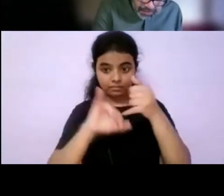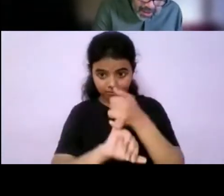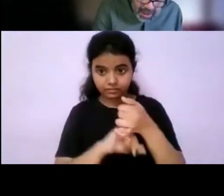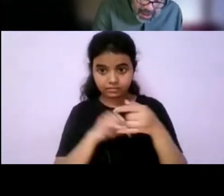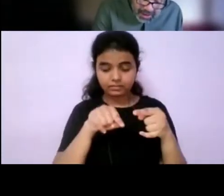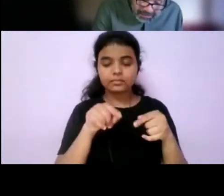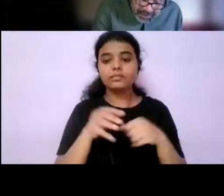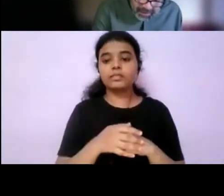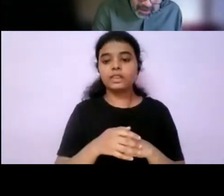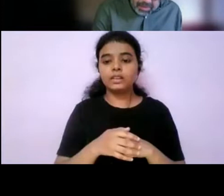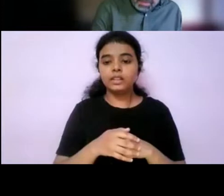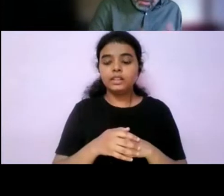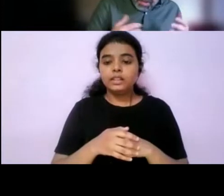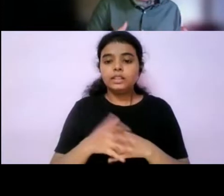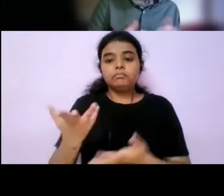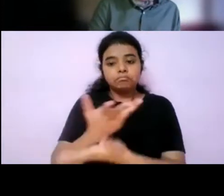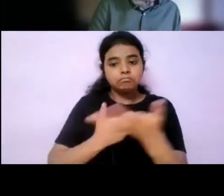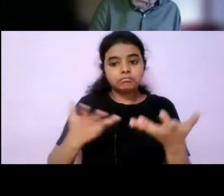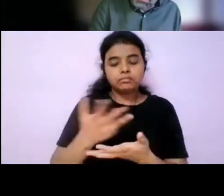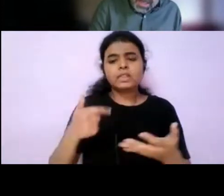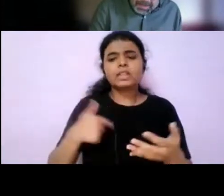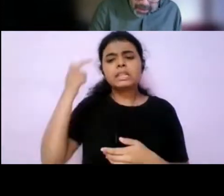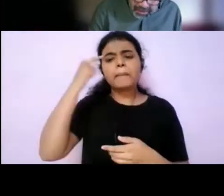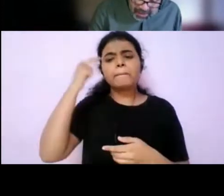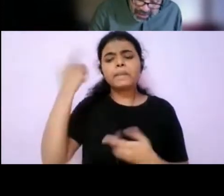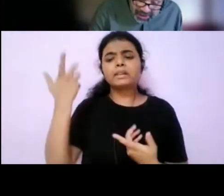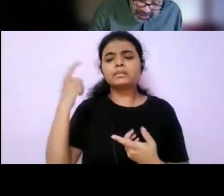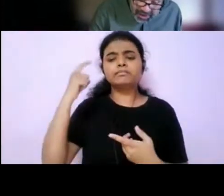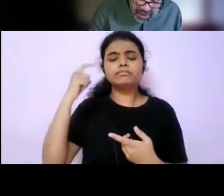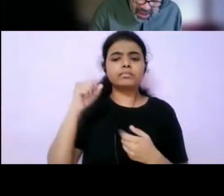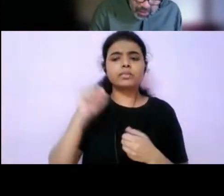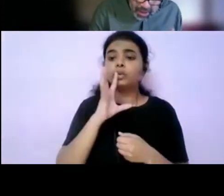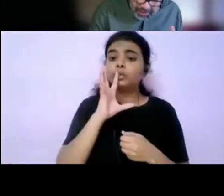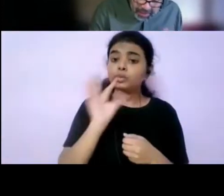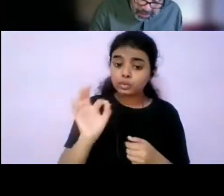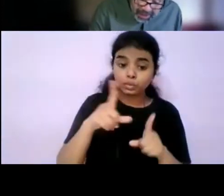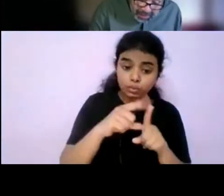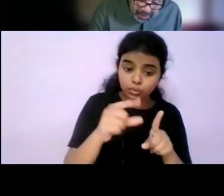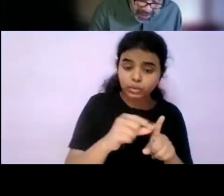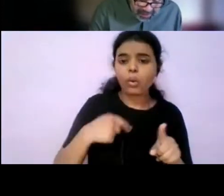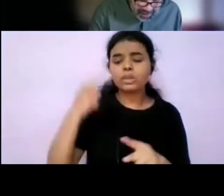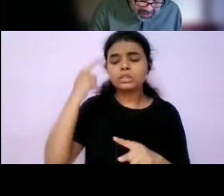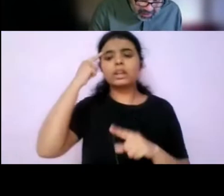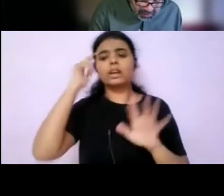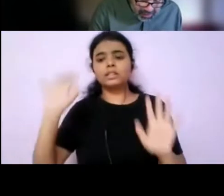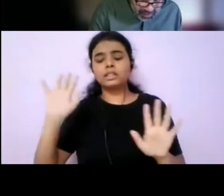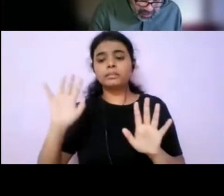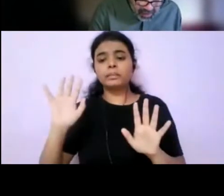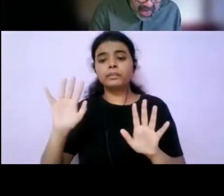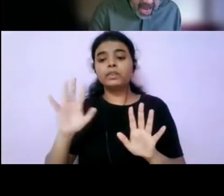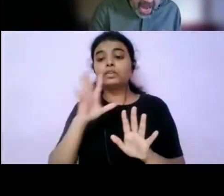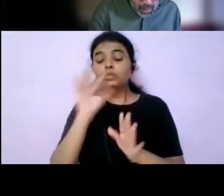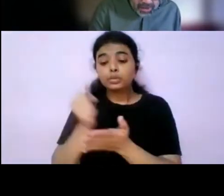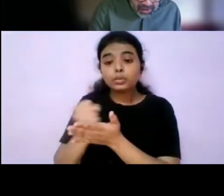are confronted with both an intellectual and a practical task. We have a practical task focusing